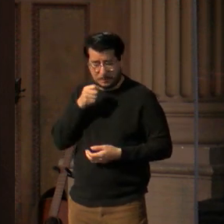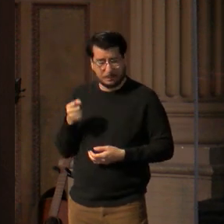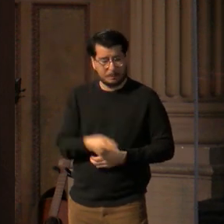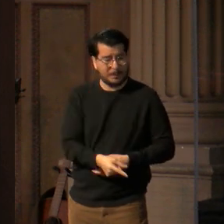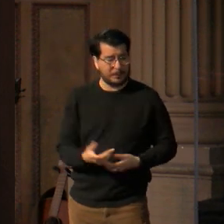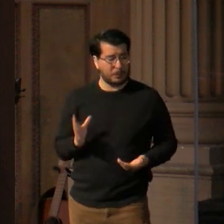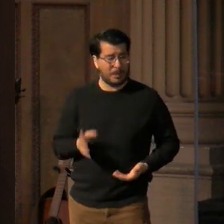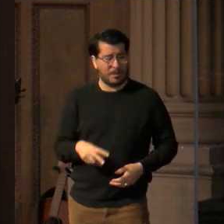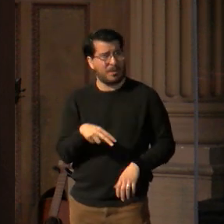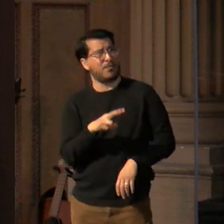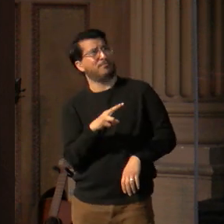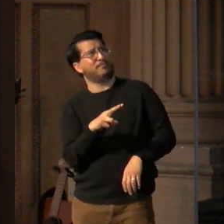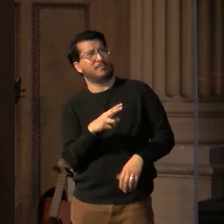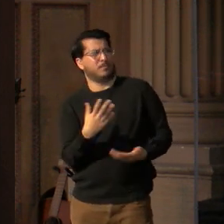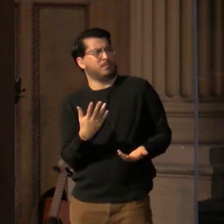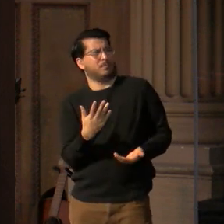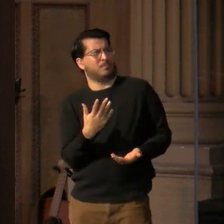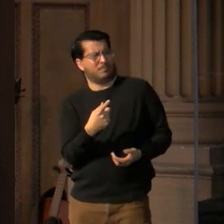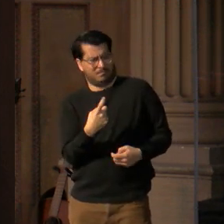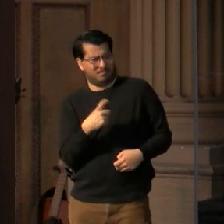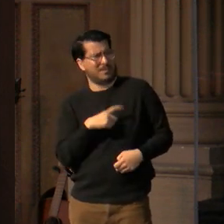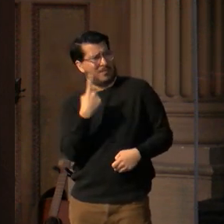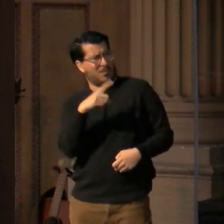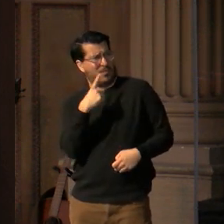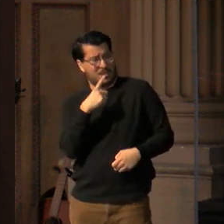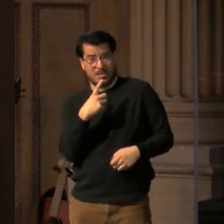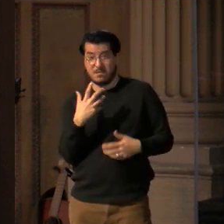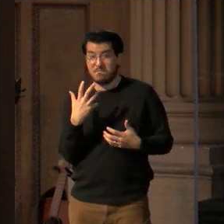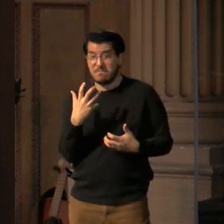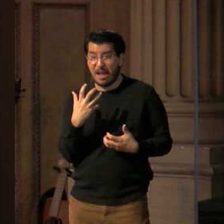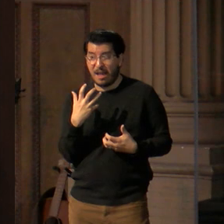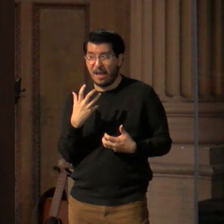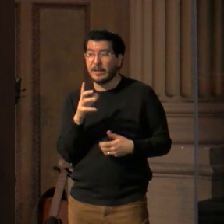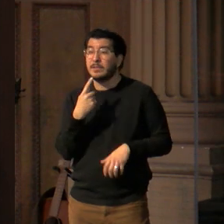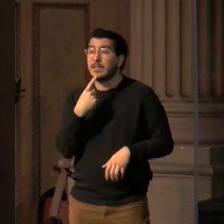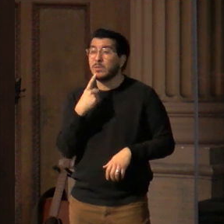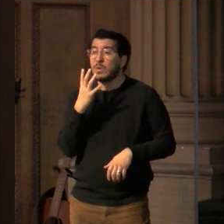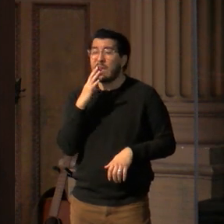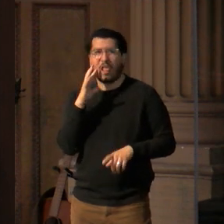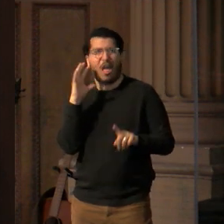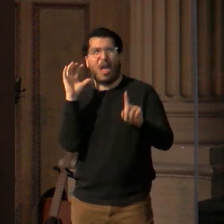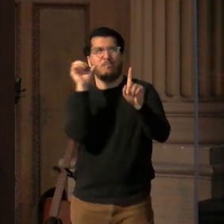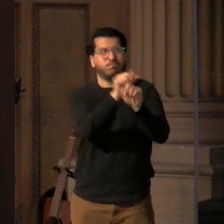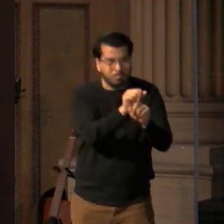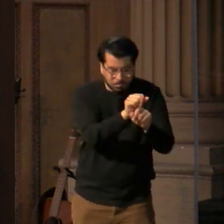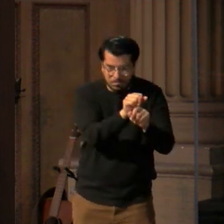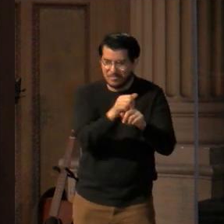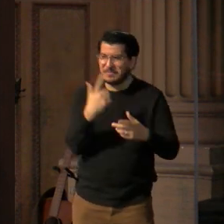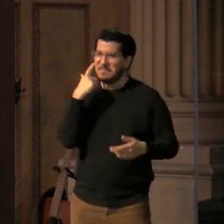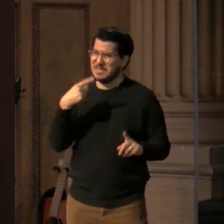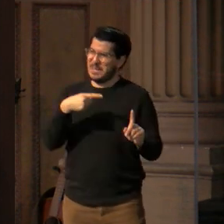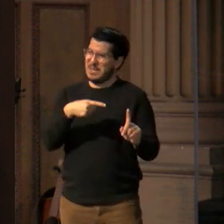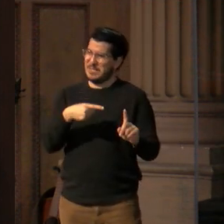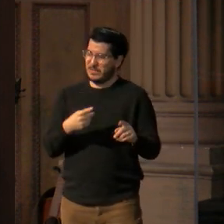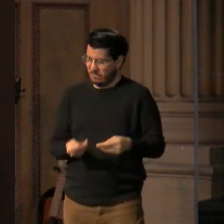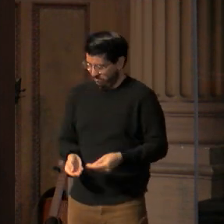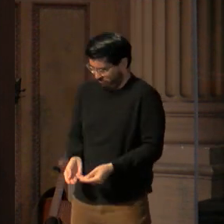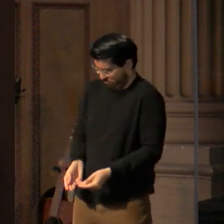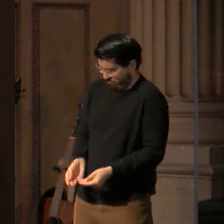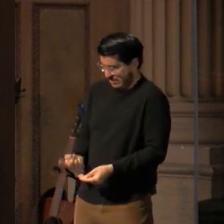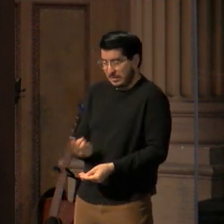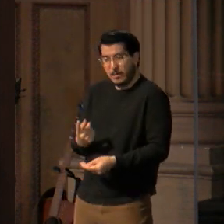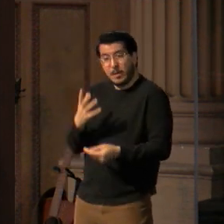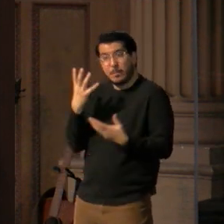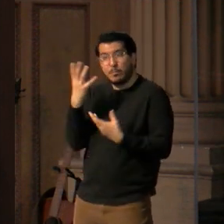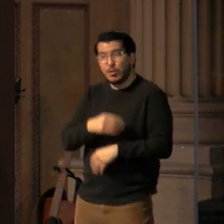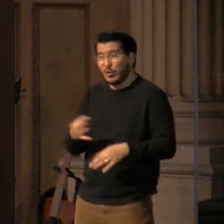and then it'll look at you like, what the heck, and be real mad. And he says, it'll actually turn and attack you because you just put in front of the pig something